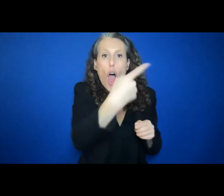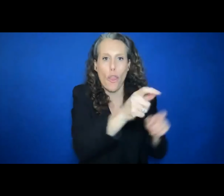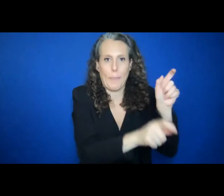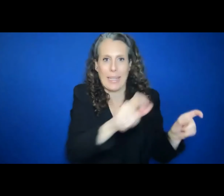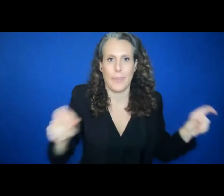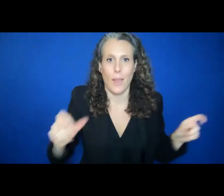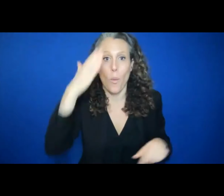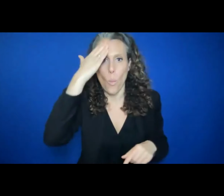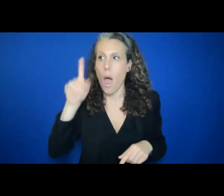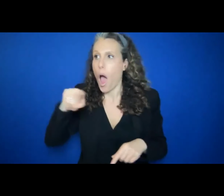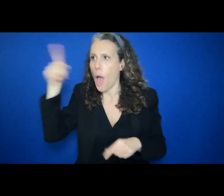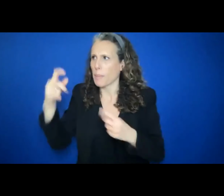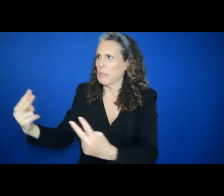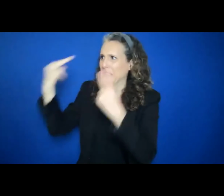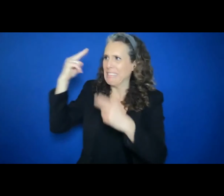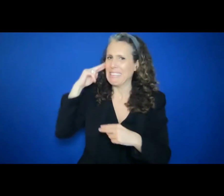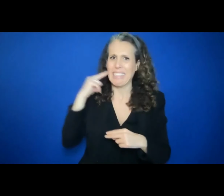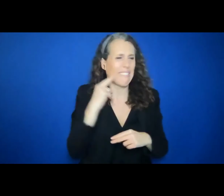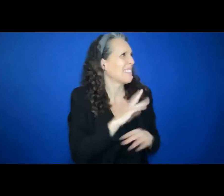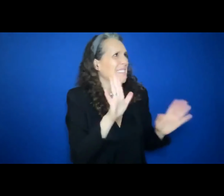normalize deafness.